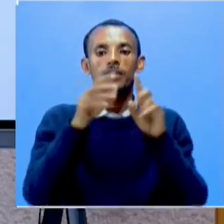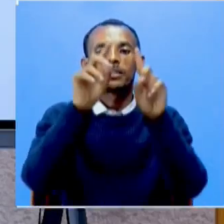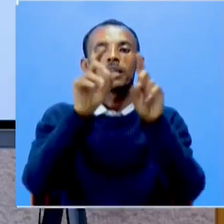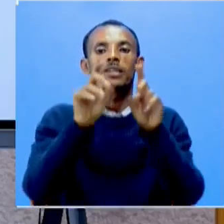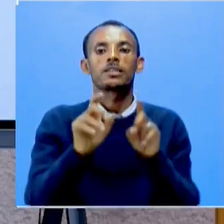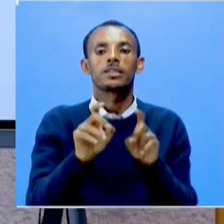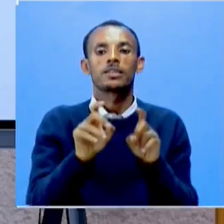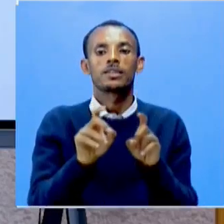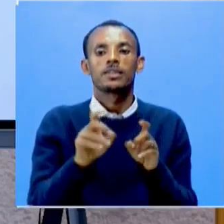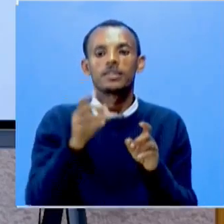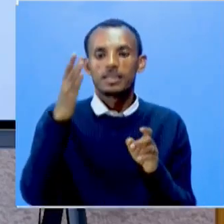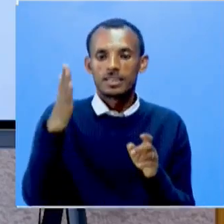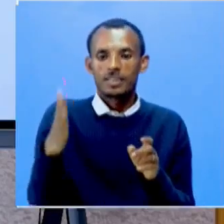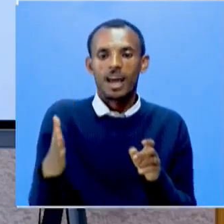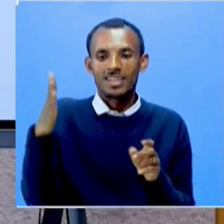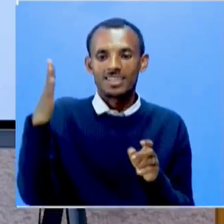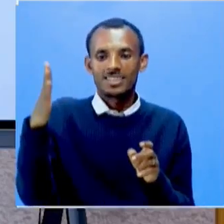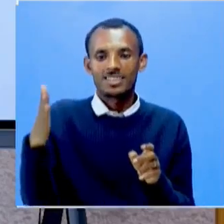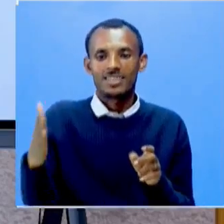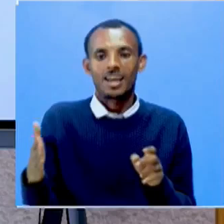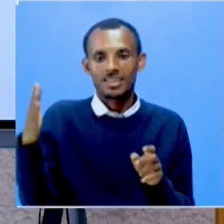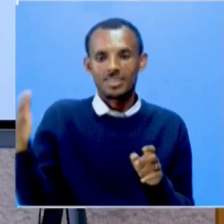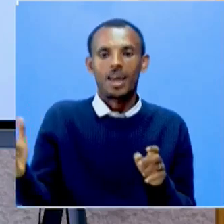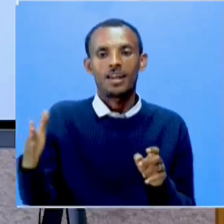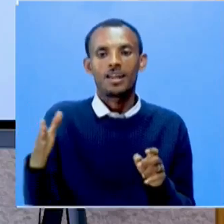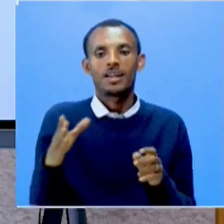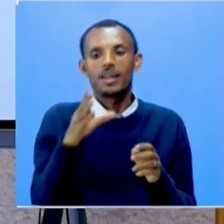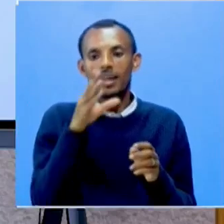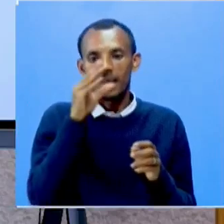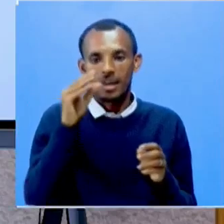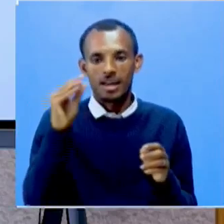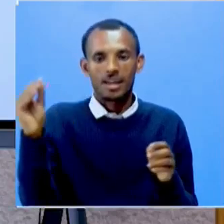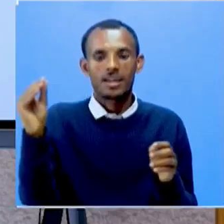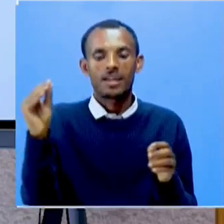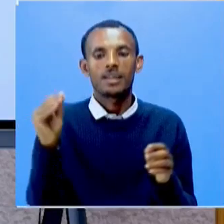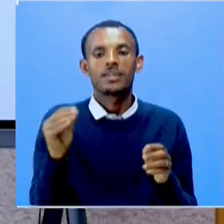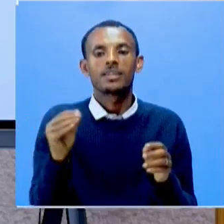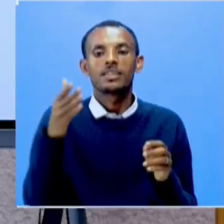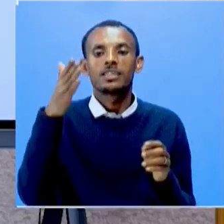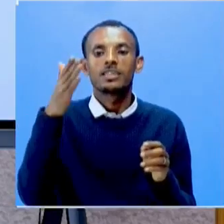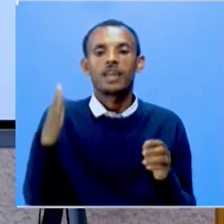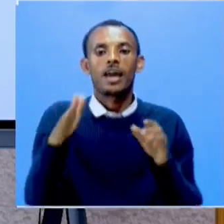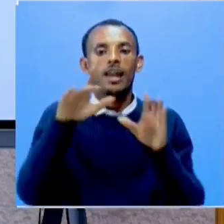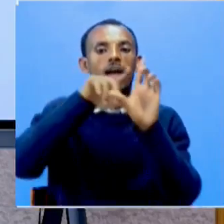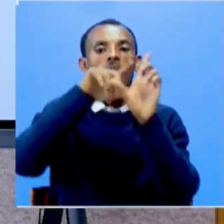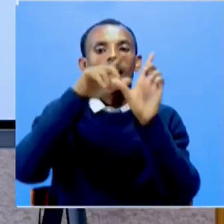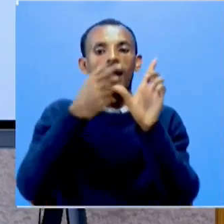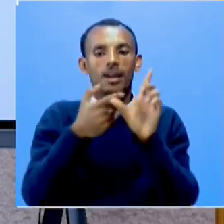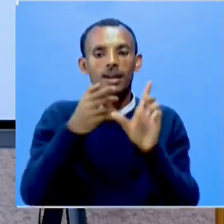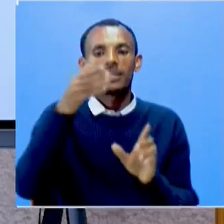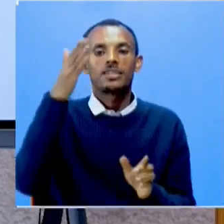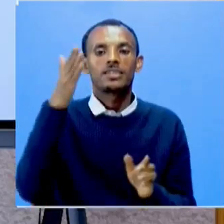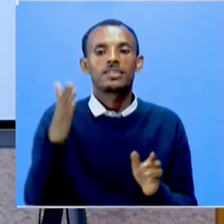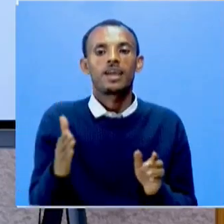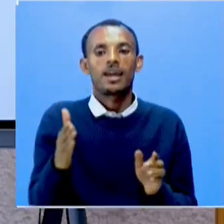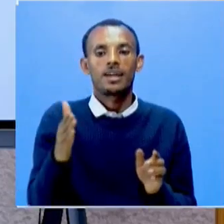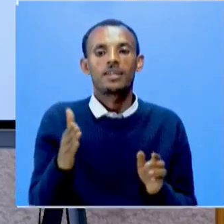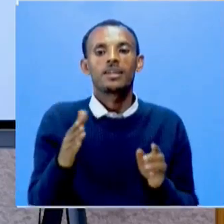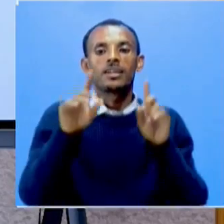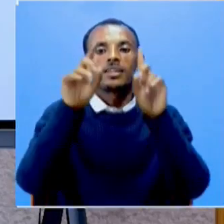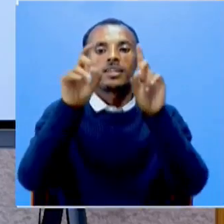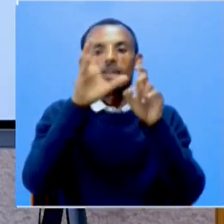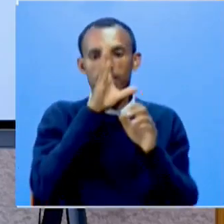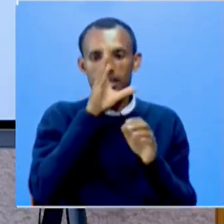tests side congruency test, side angle side congruency test,